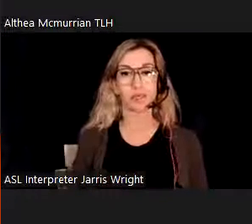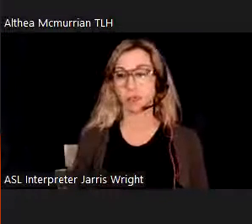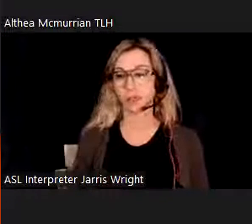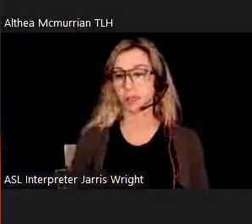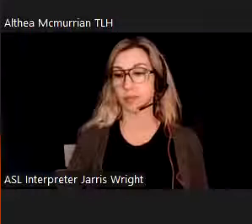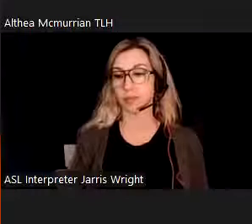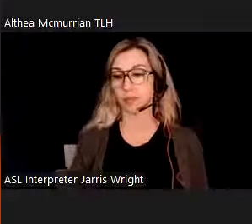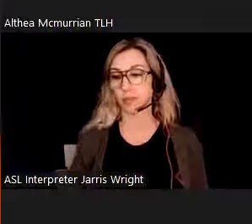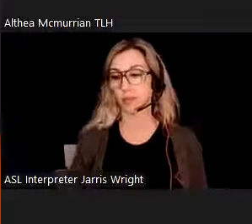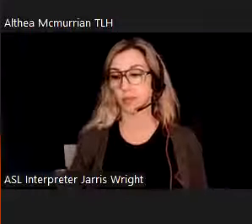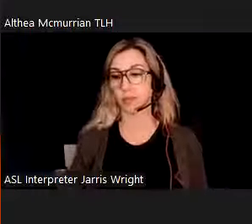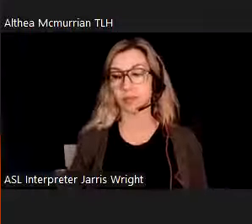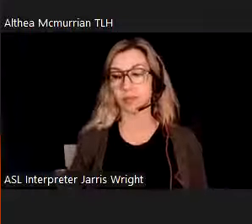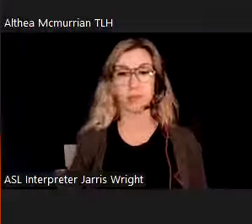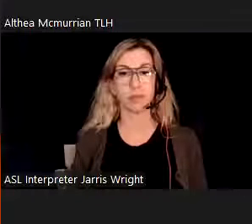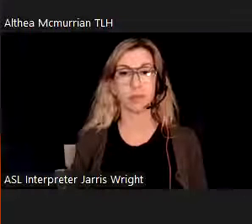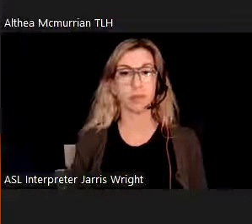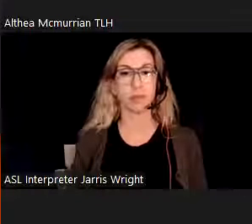Althea?